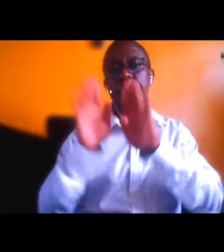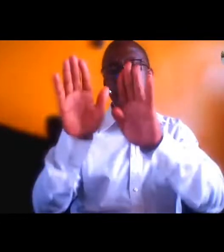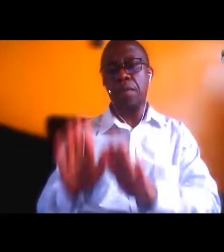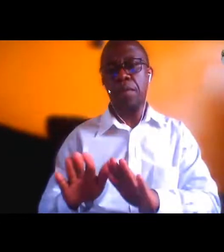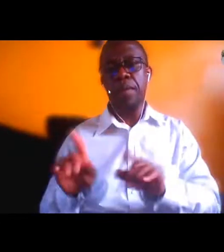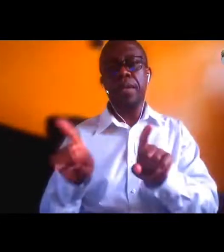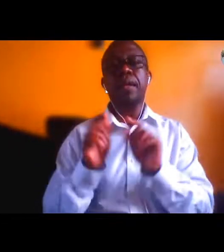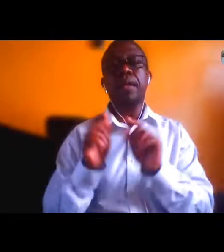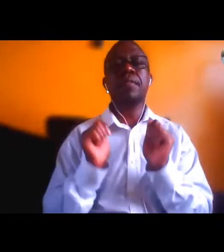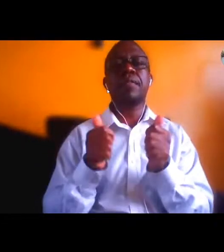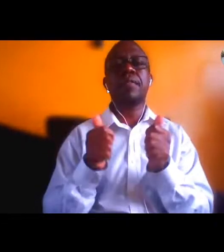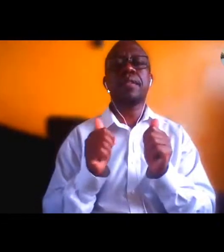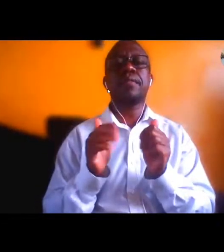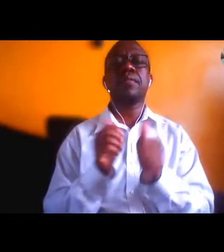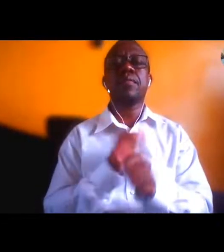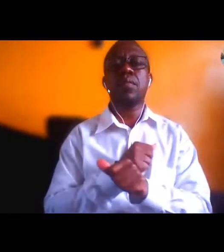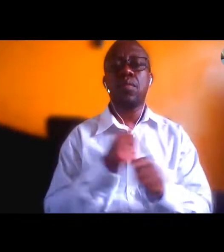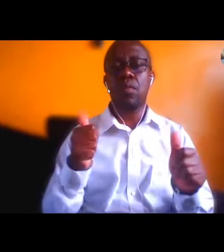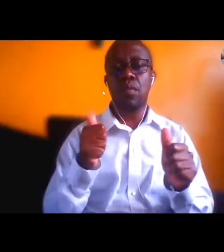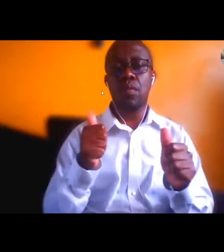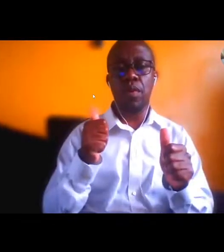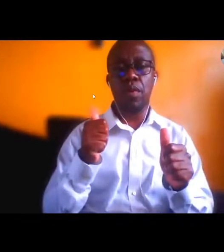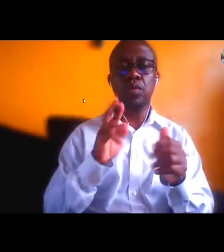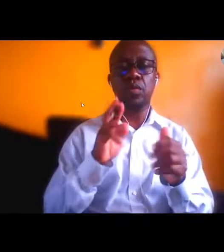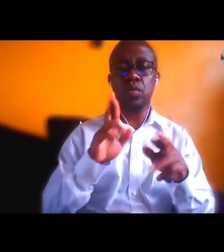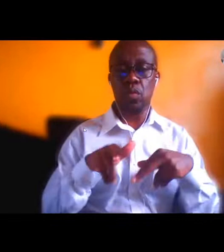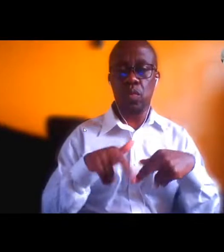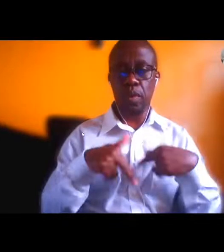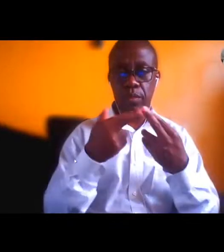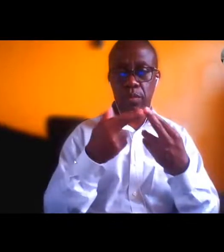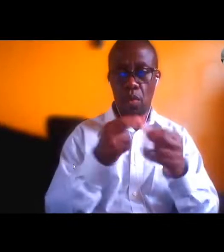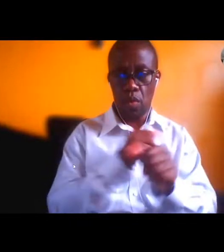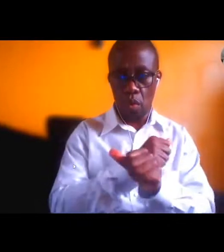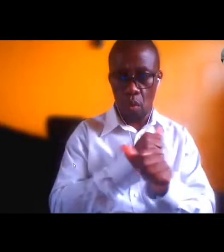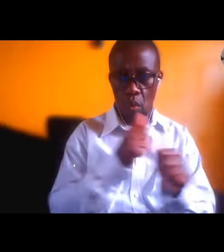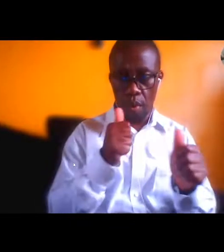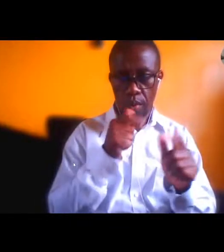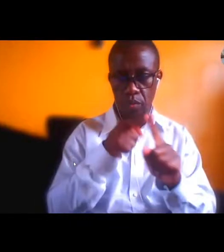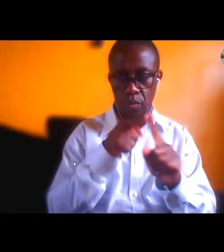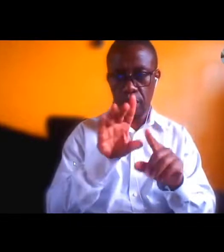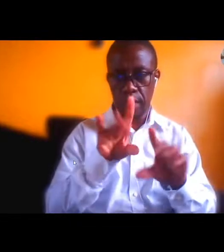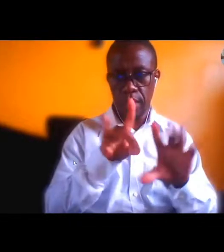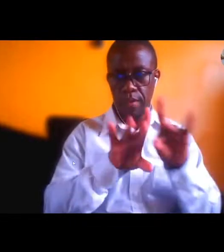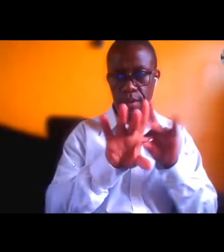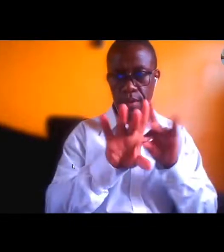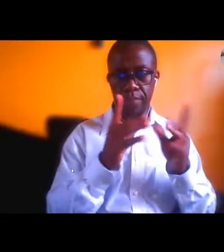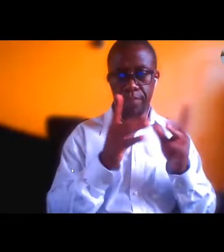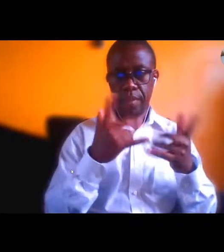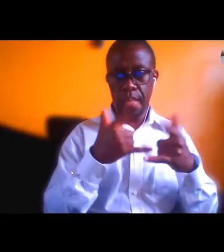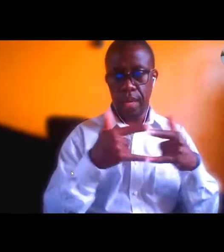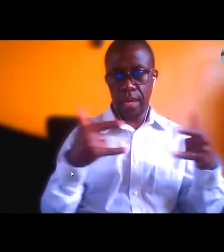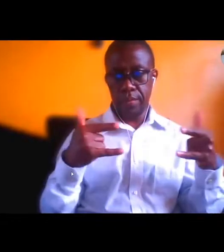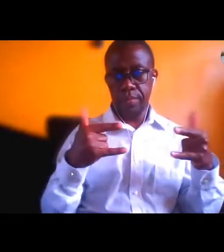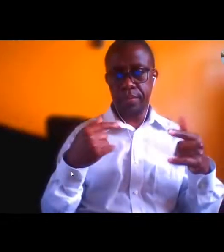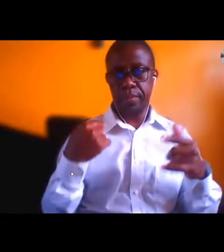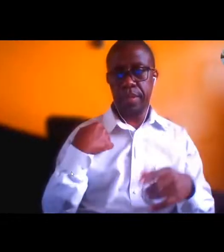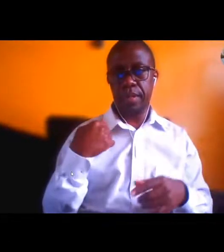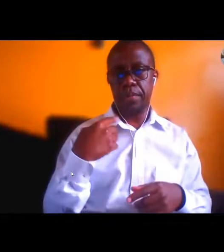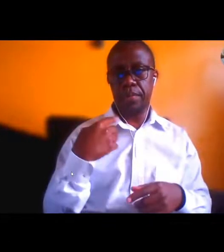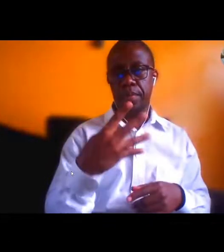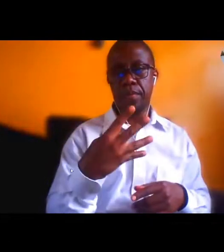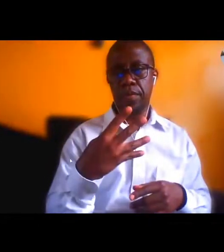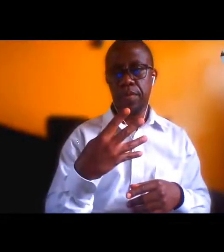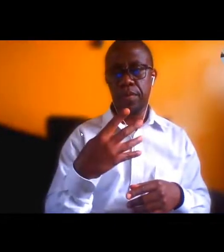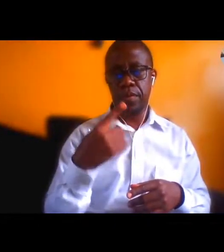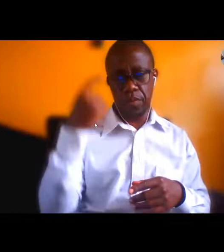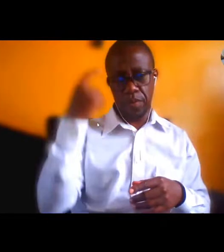and efficient, and so that we are able to adequately respond to those gaps? And number 4, do we think the CSO Forum have a